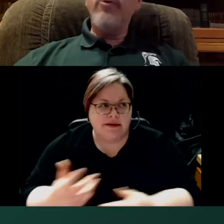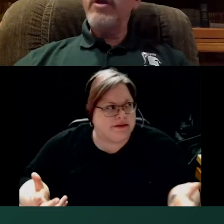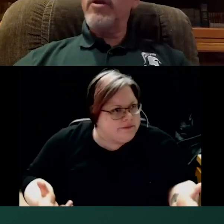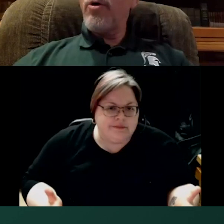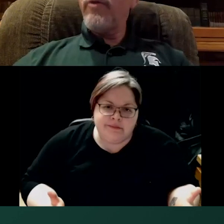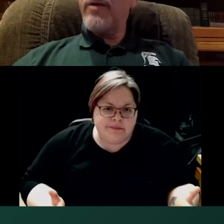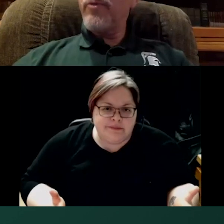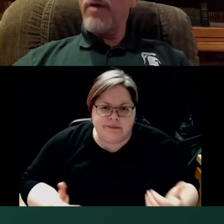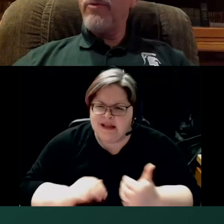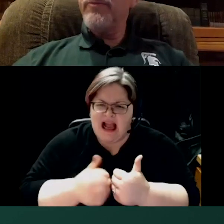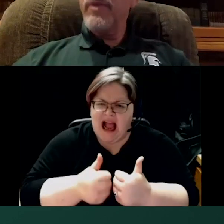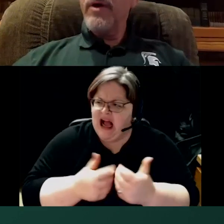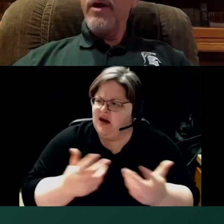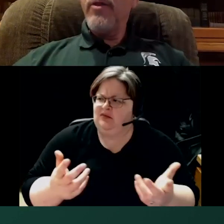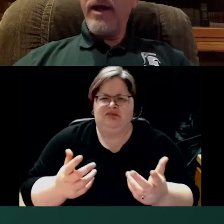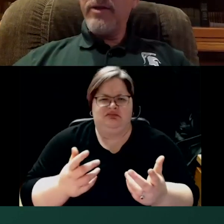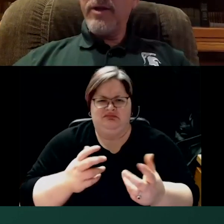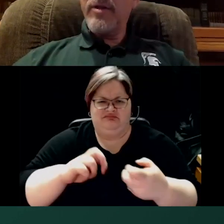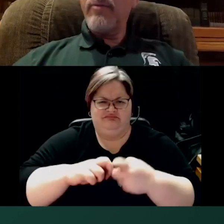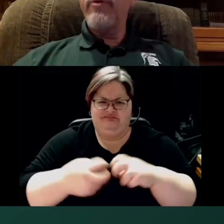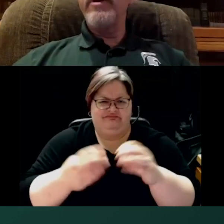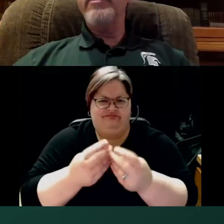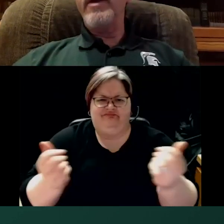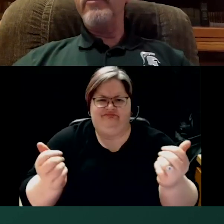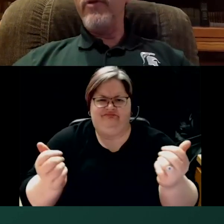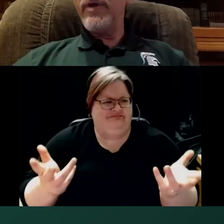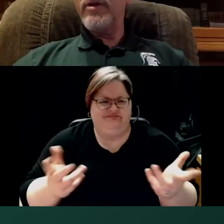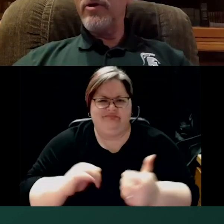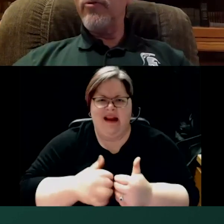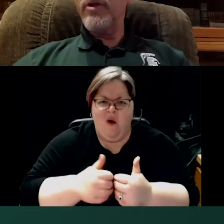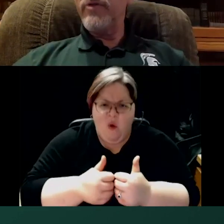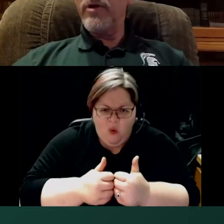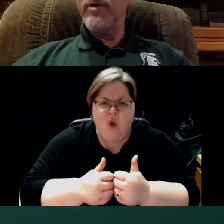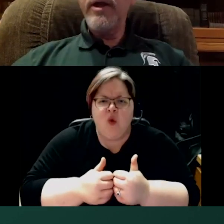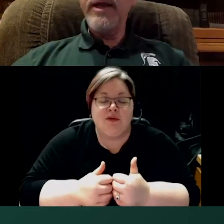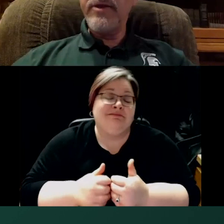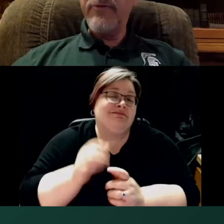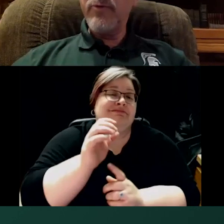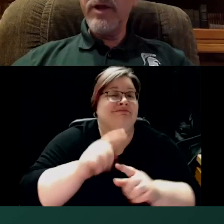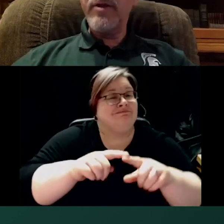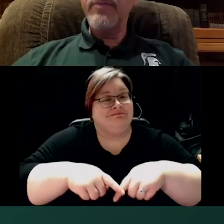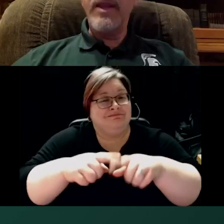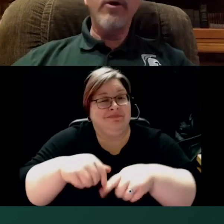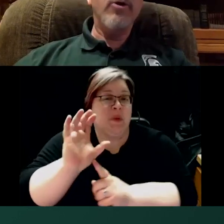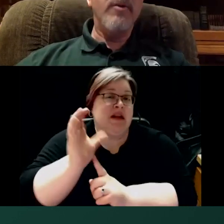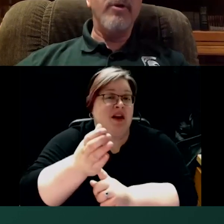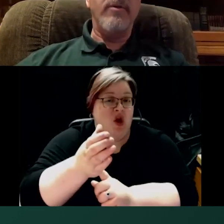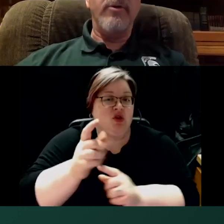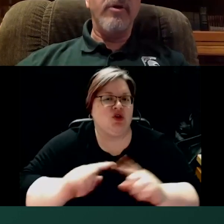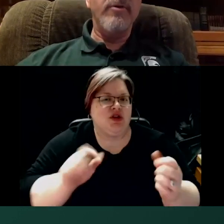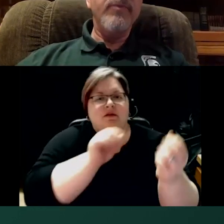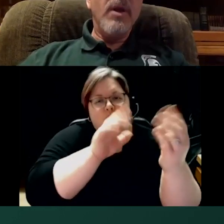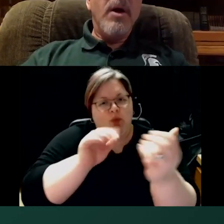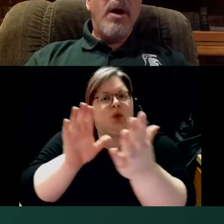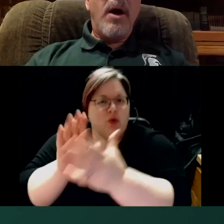How do we solve that problem? That is something that various cultures have done in different ways. And I'm going to talk about some of